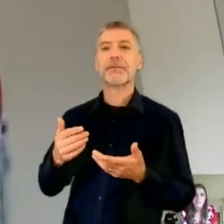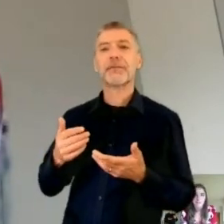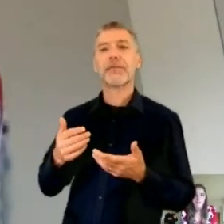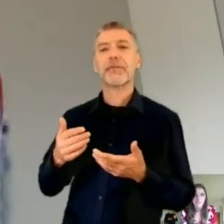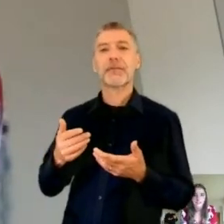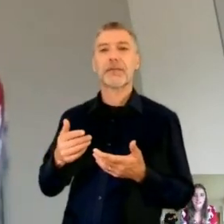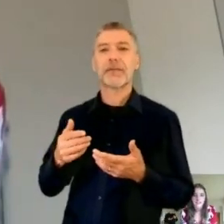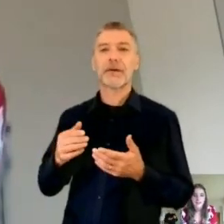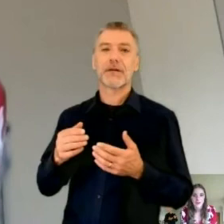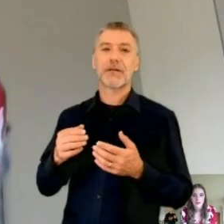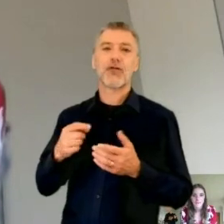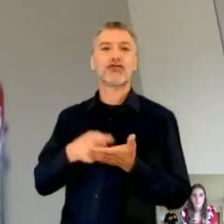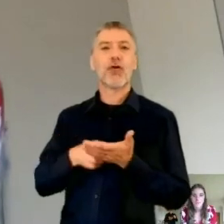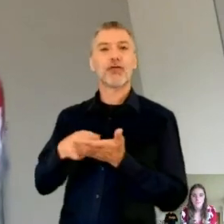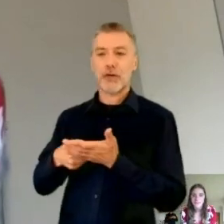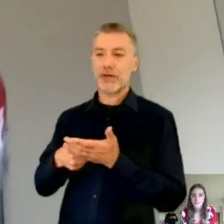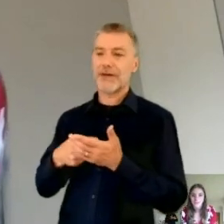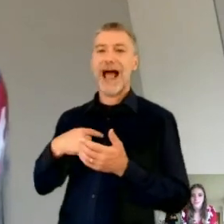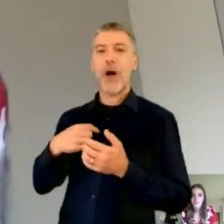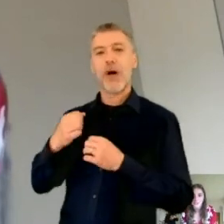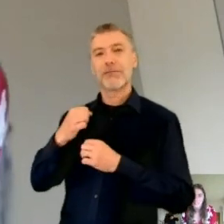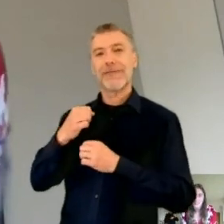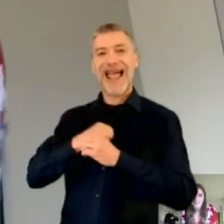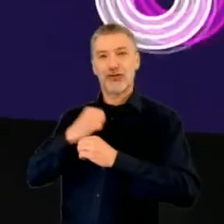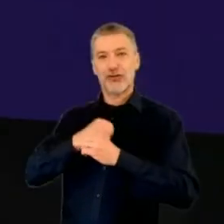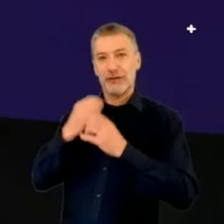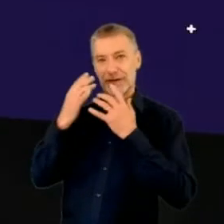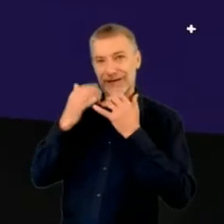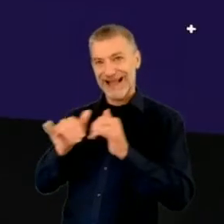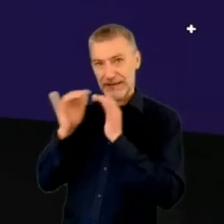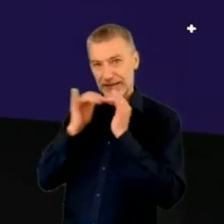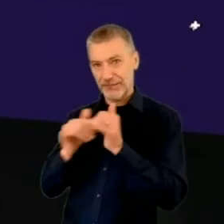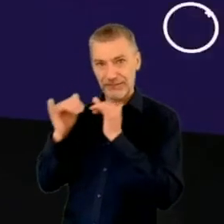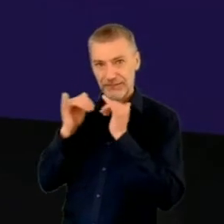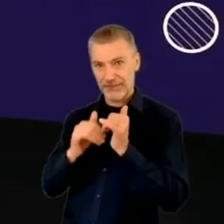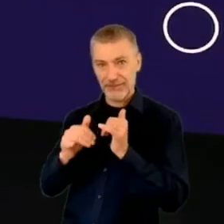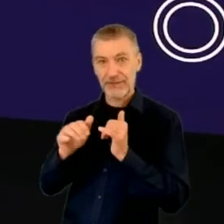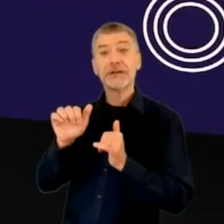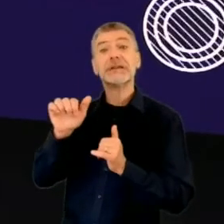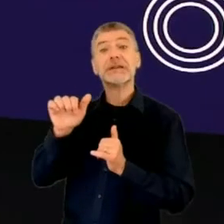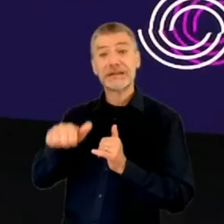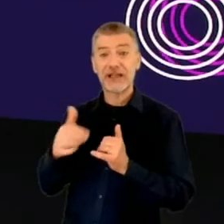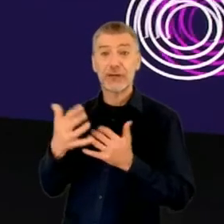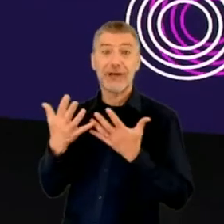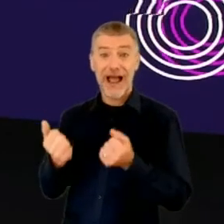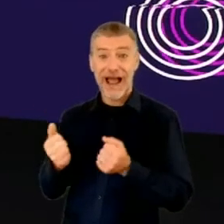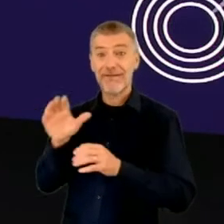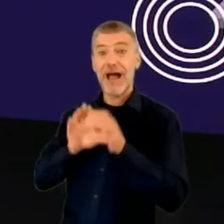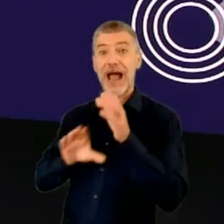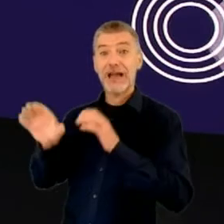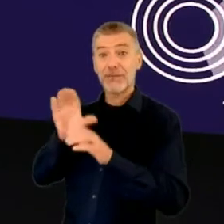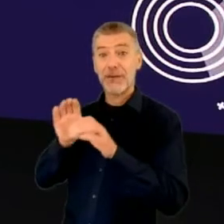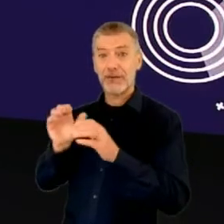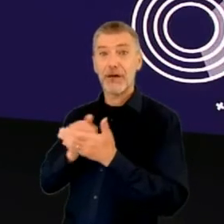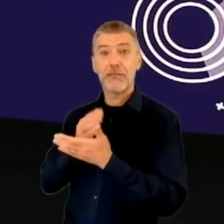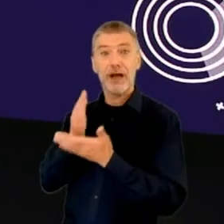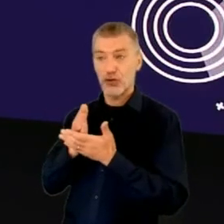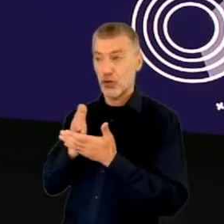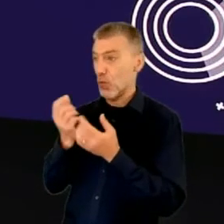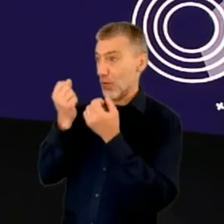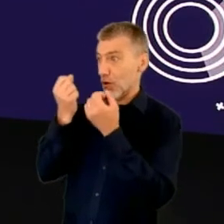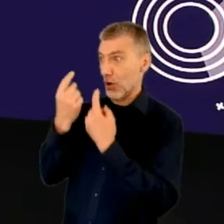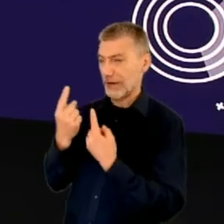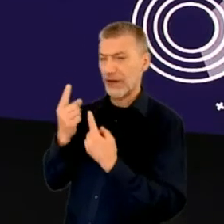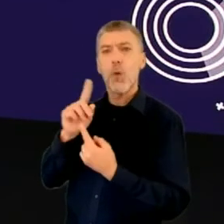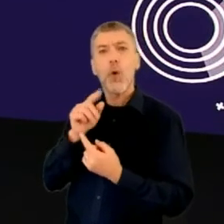test at the moment, we do this testing experiment where we make sure we understand what would happen